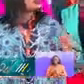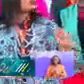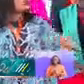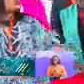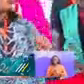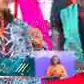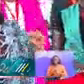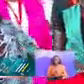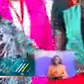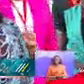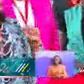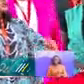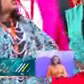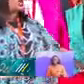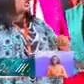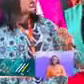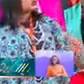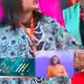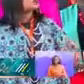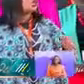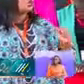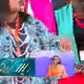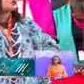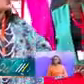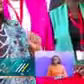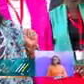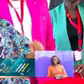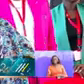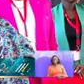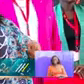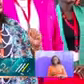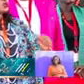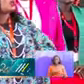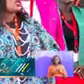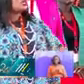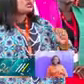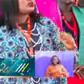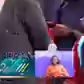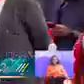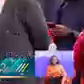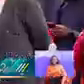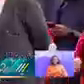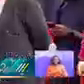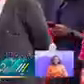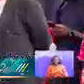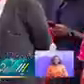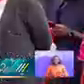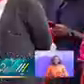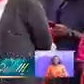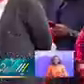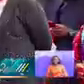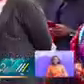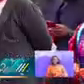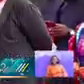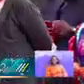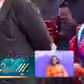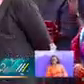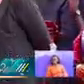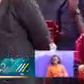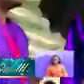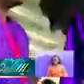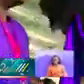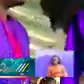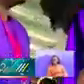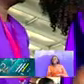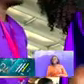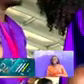scenario in a beautiful gate how can you have a seated in a beautiful grave that is the picture of the